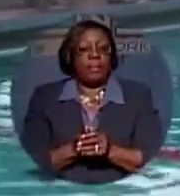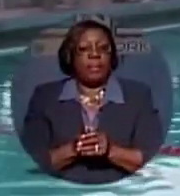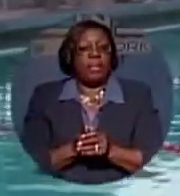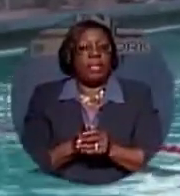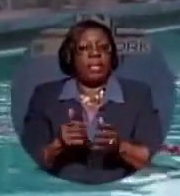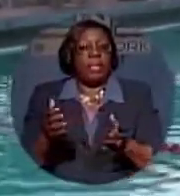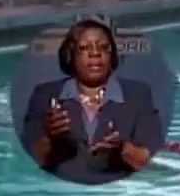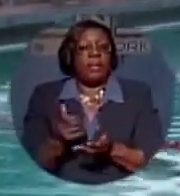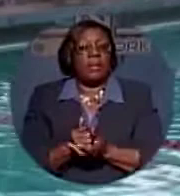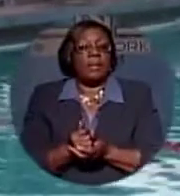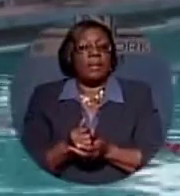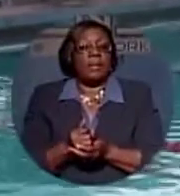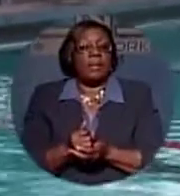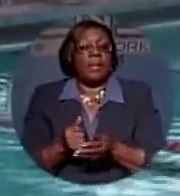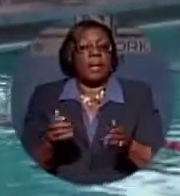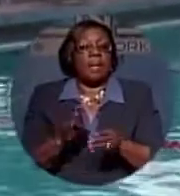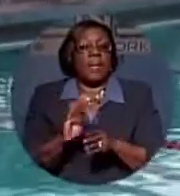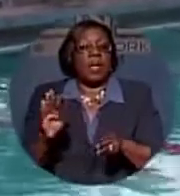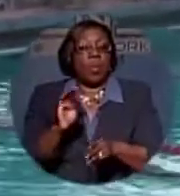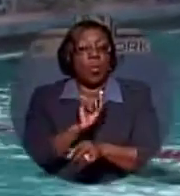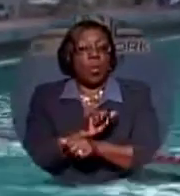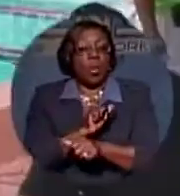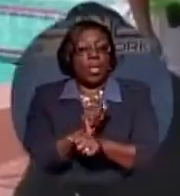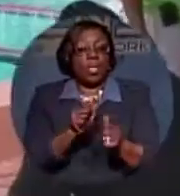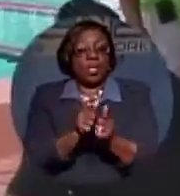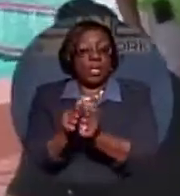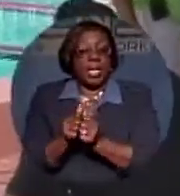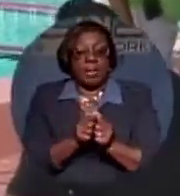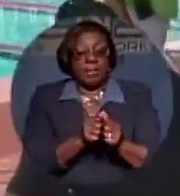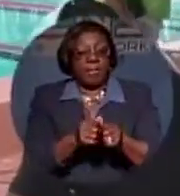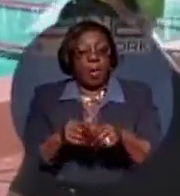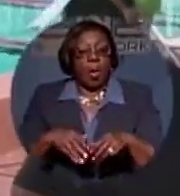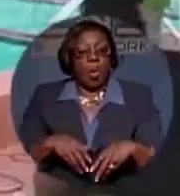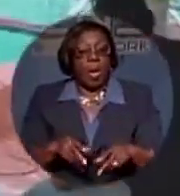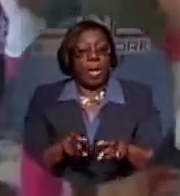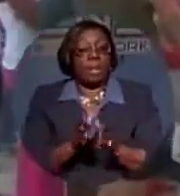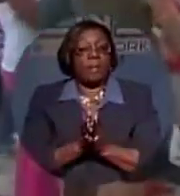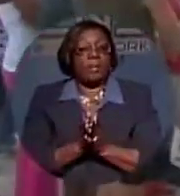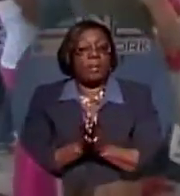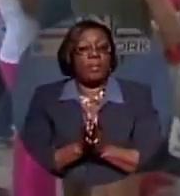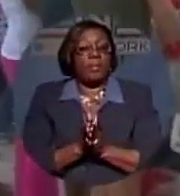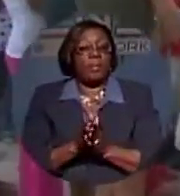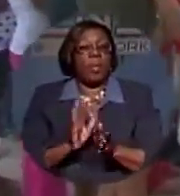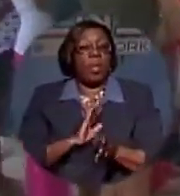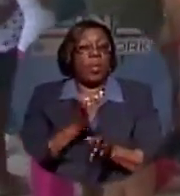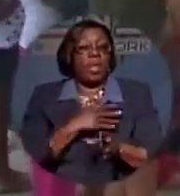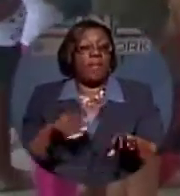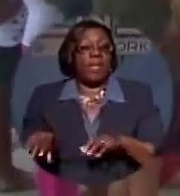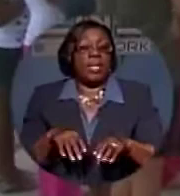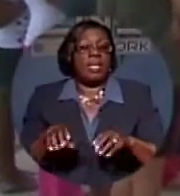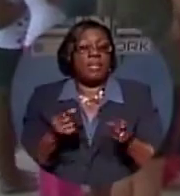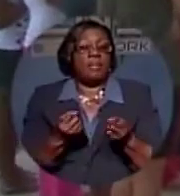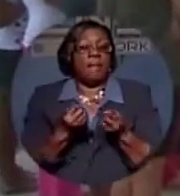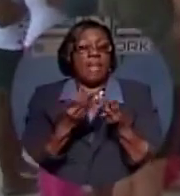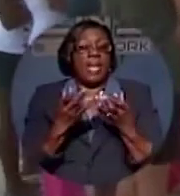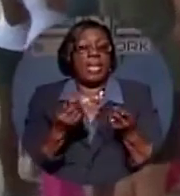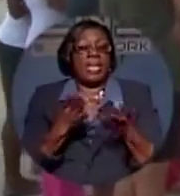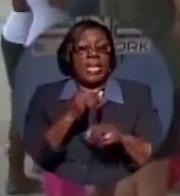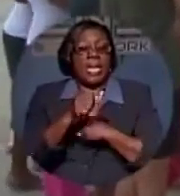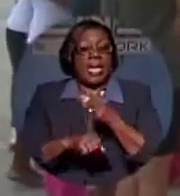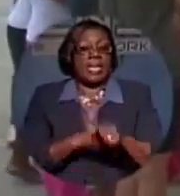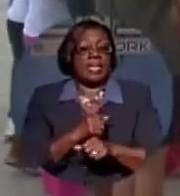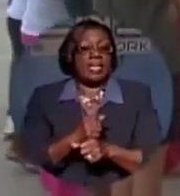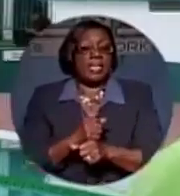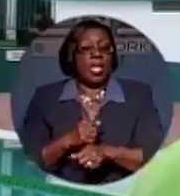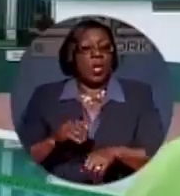get it all in. They have been working for a while and will continue to work straight through. We have done this for many years. We